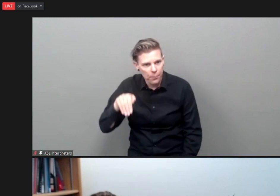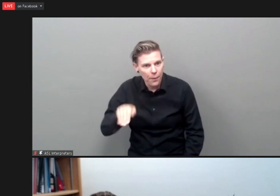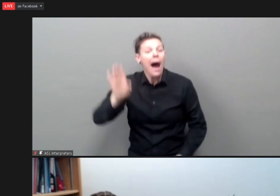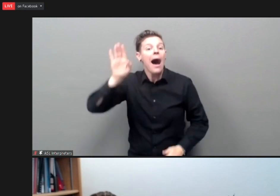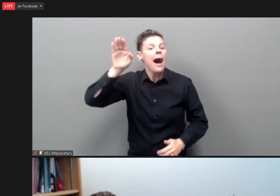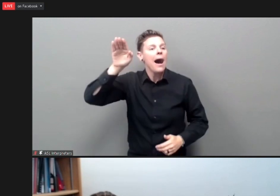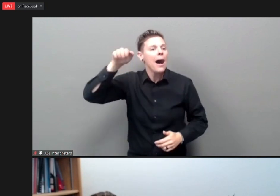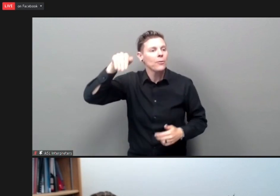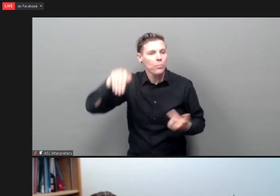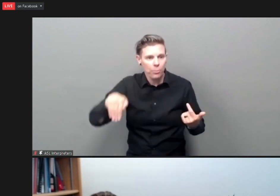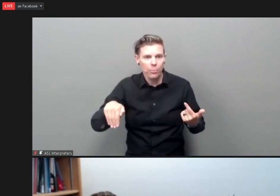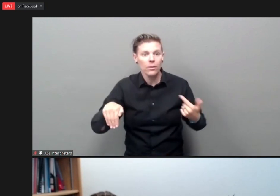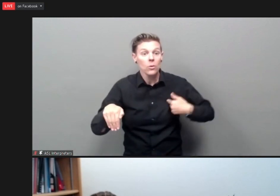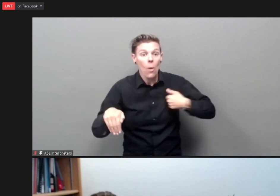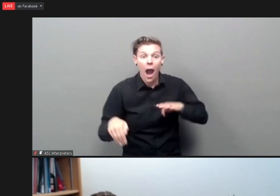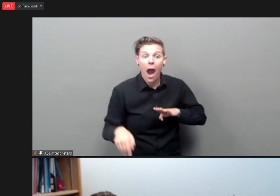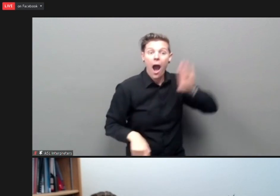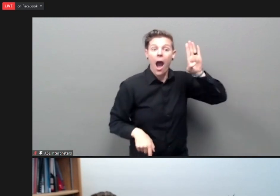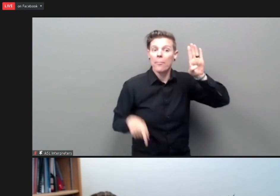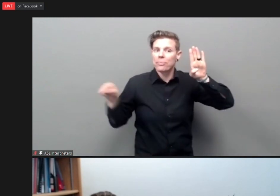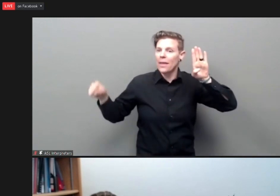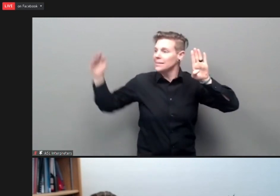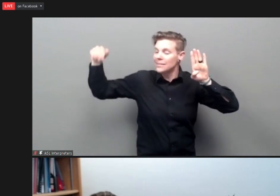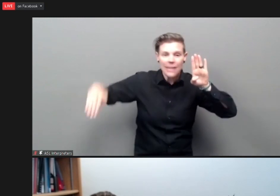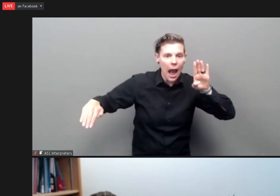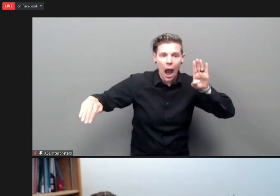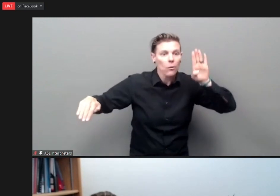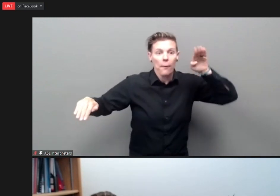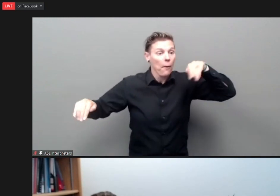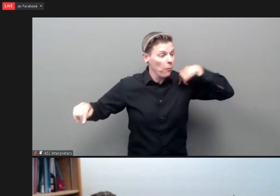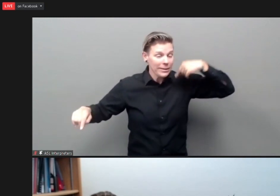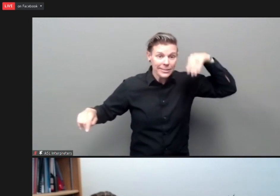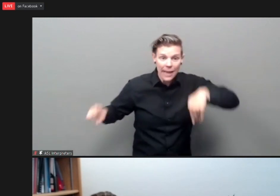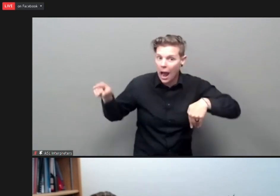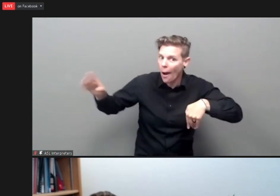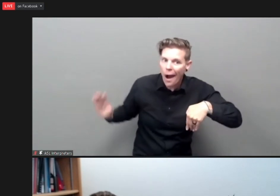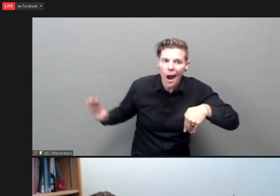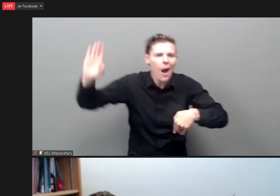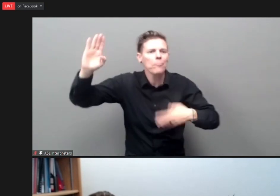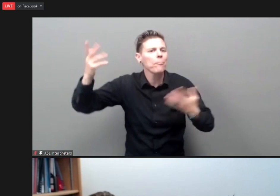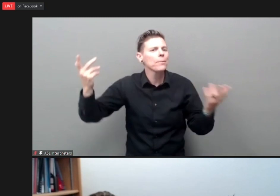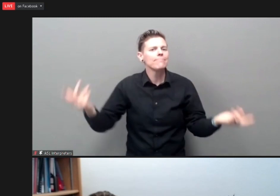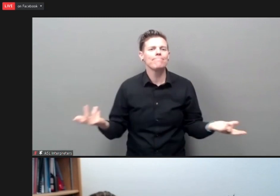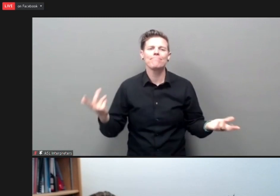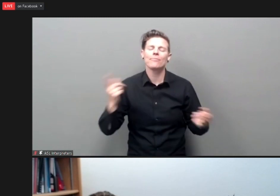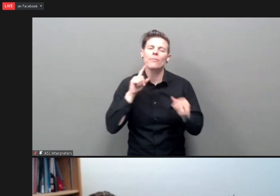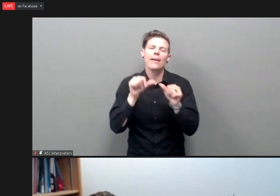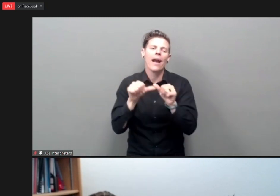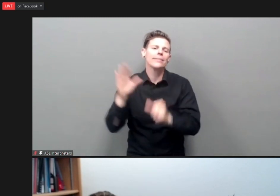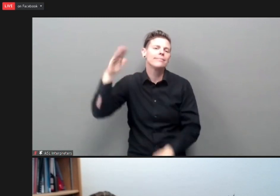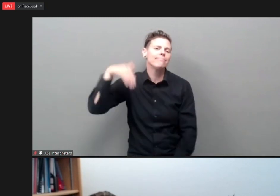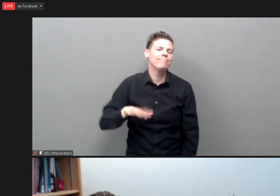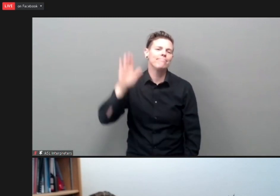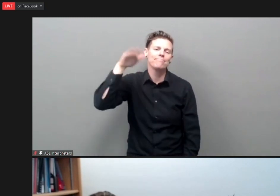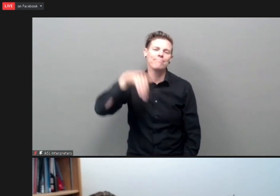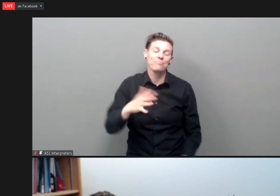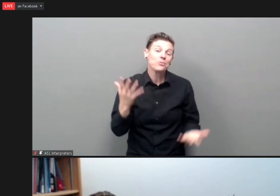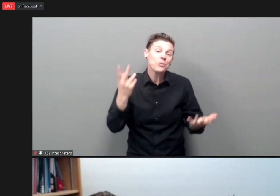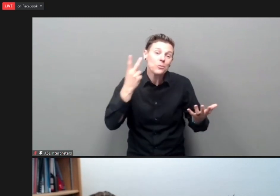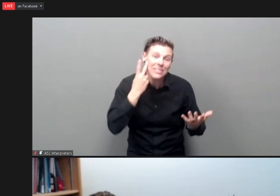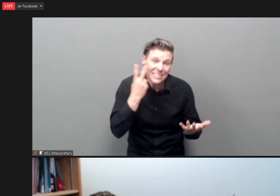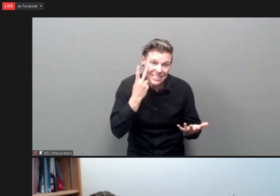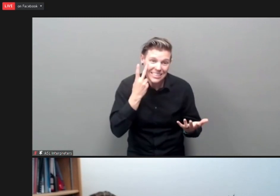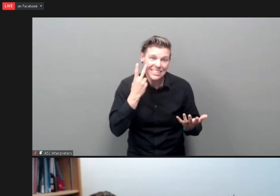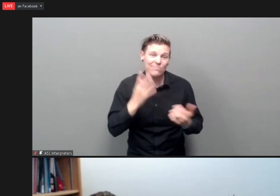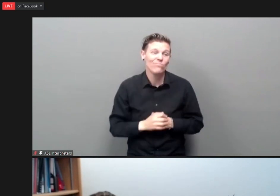someone else is having one of their downs, then we'll see what we're seeing today. But I think the real answer is